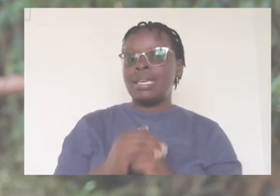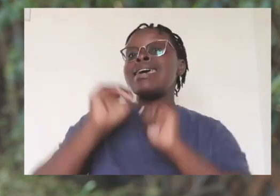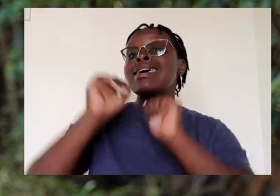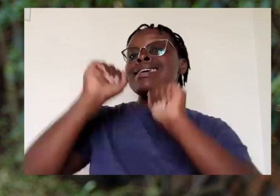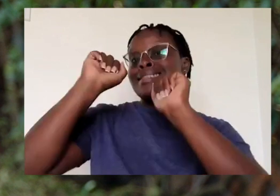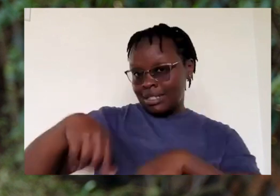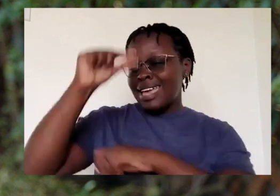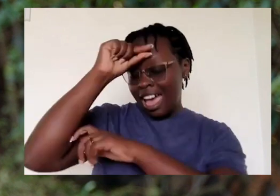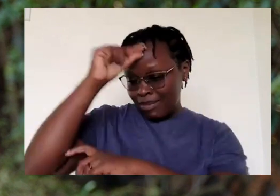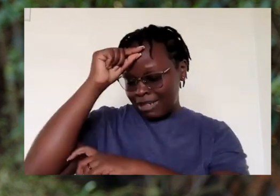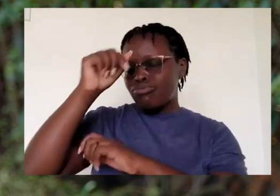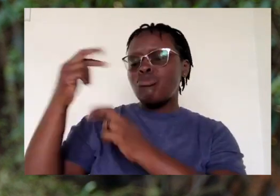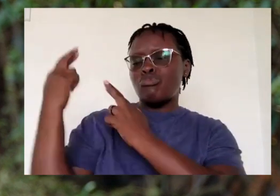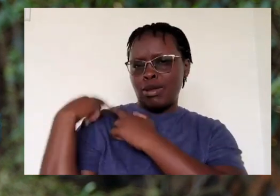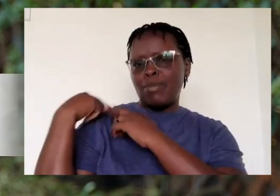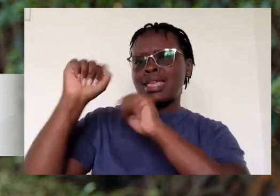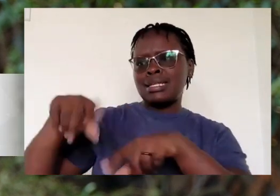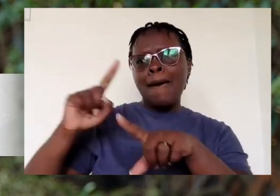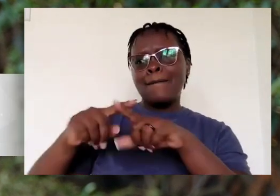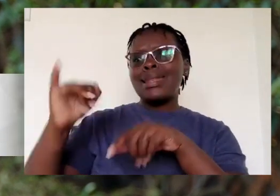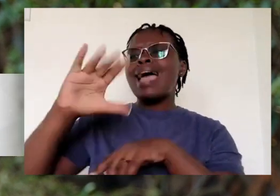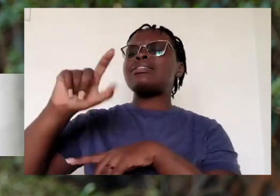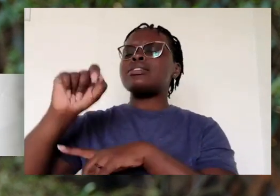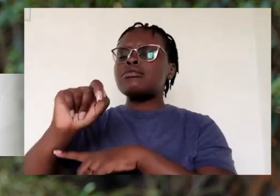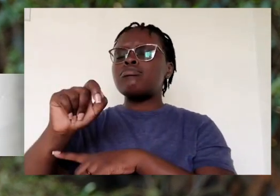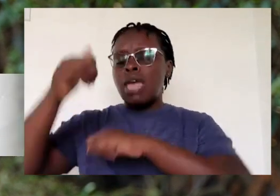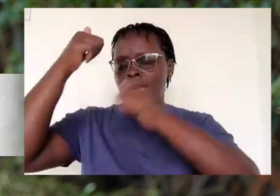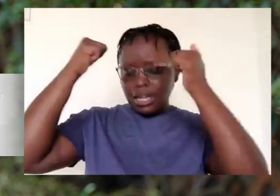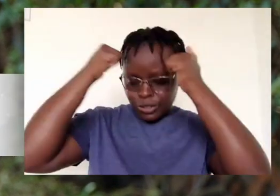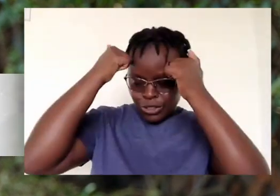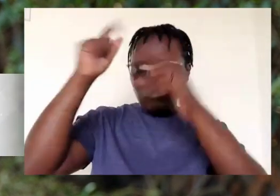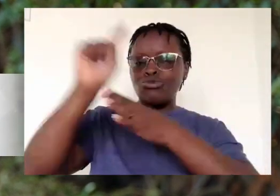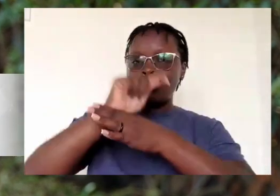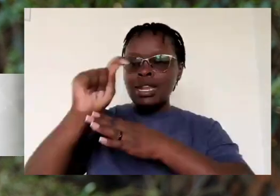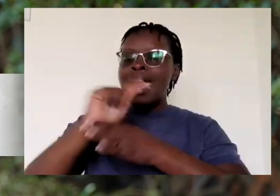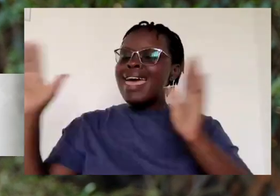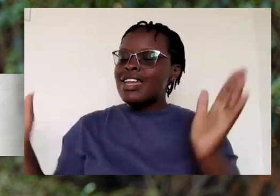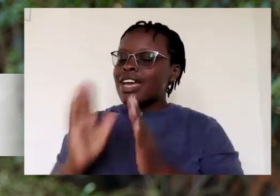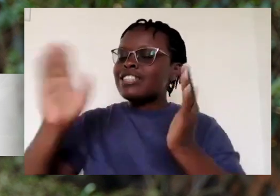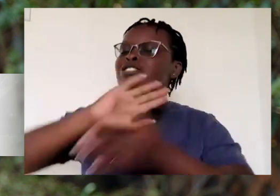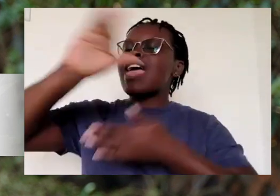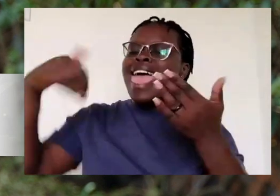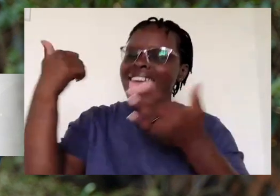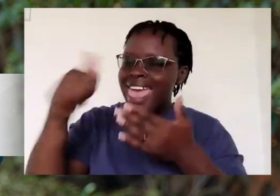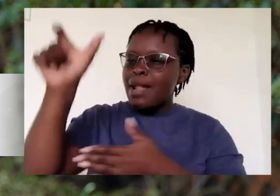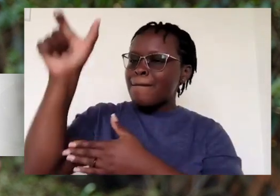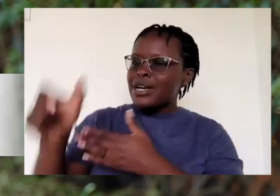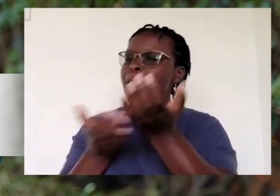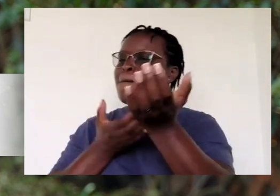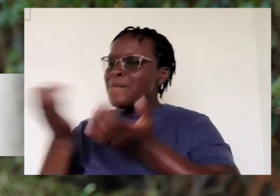While the government plays a major role, the 2021 ICT in Education and Training Policy encourages everyone to chip